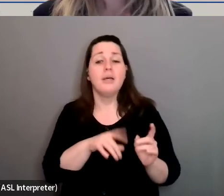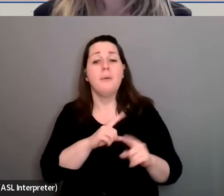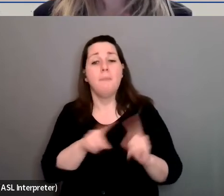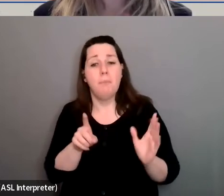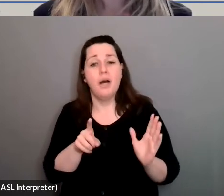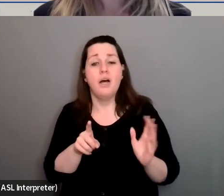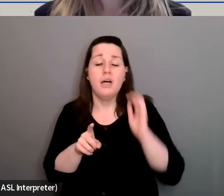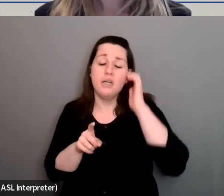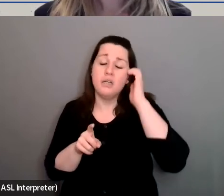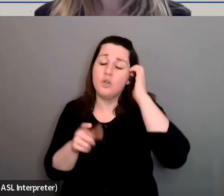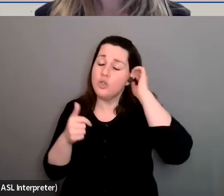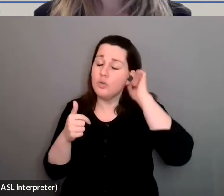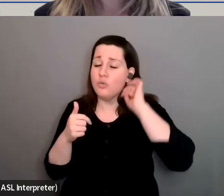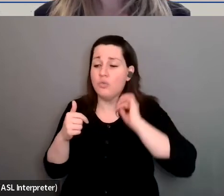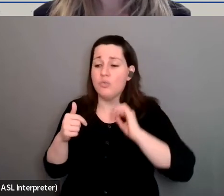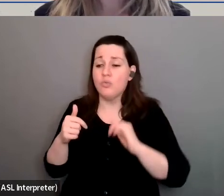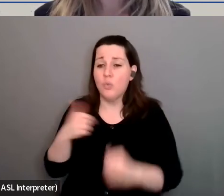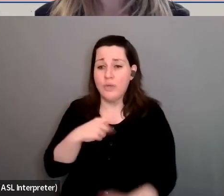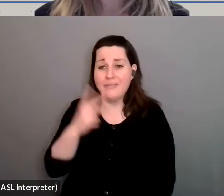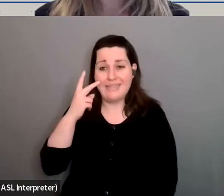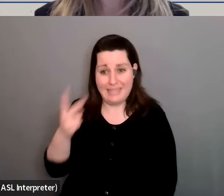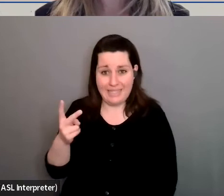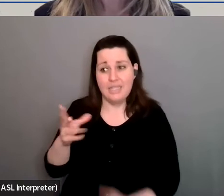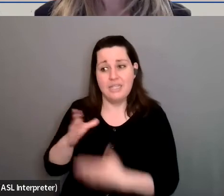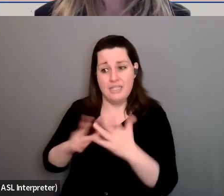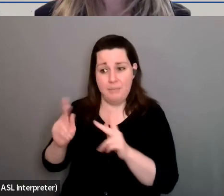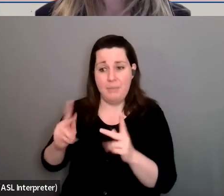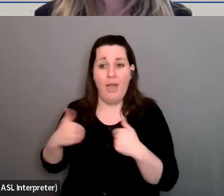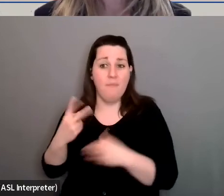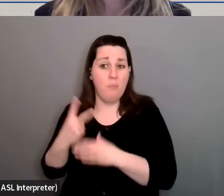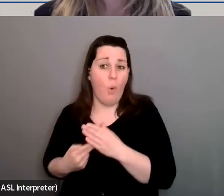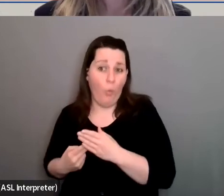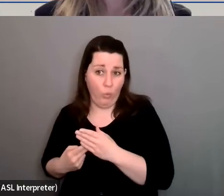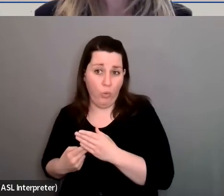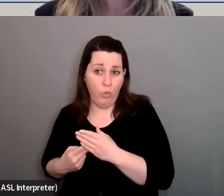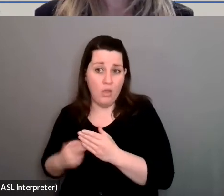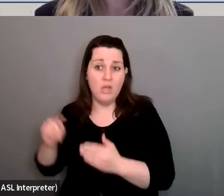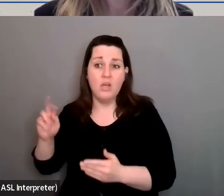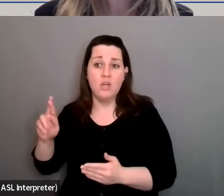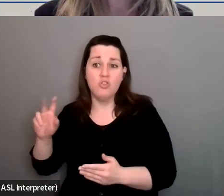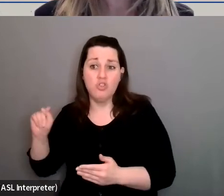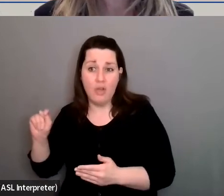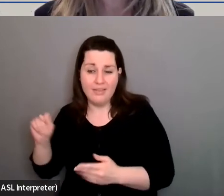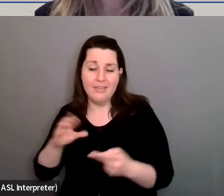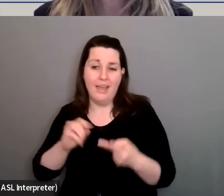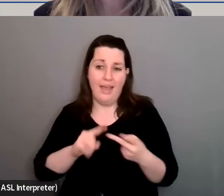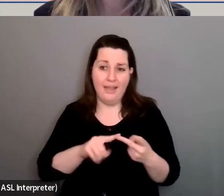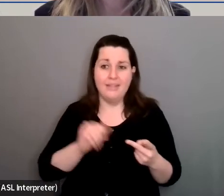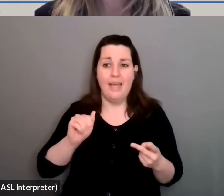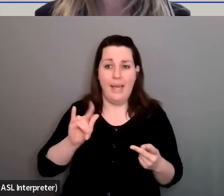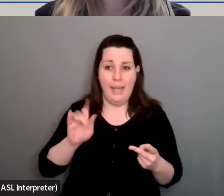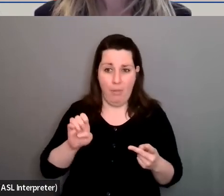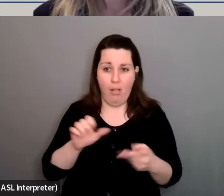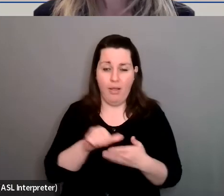we have found with people is some people actually have both. It really kind of depends on your own personal needs. The nice thing